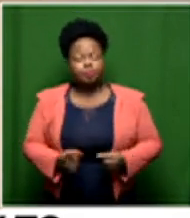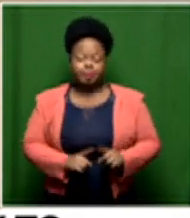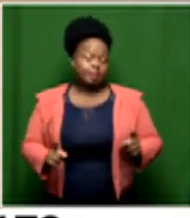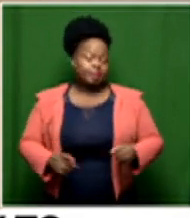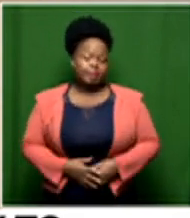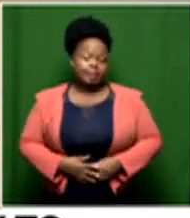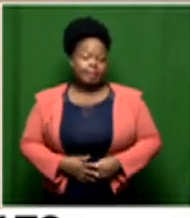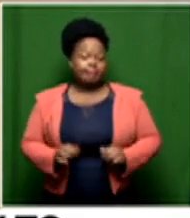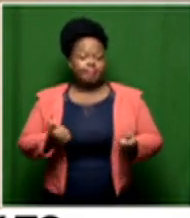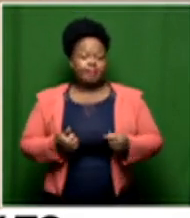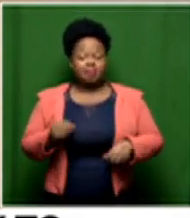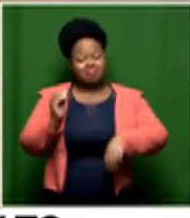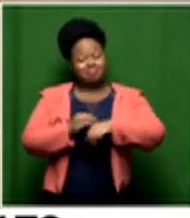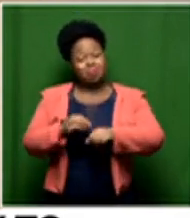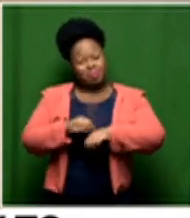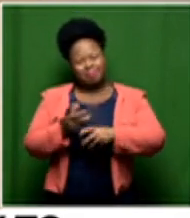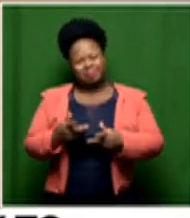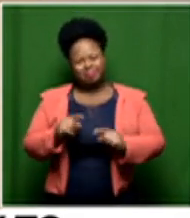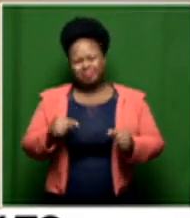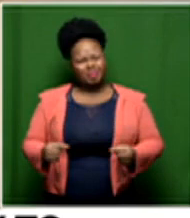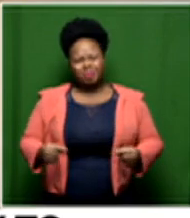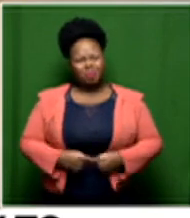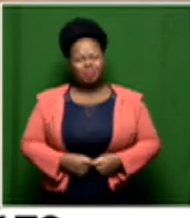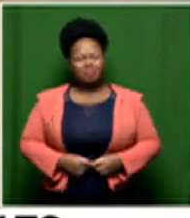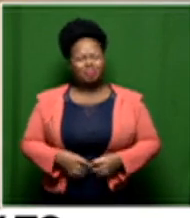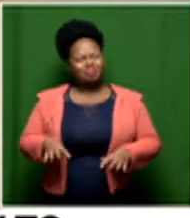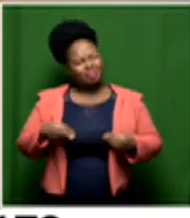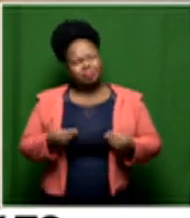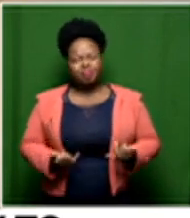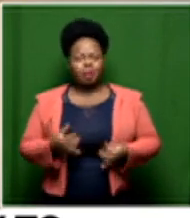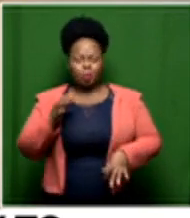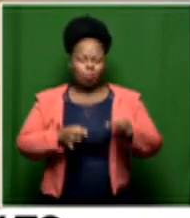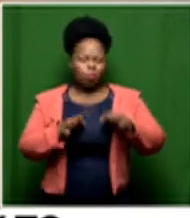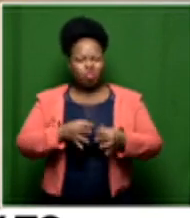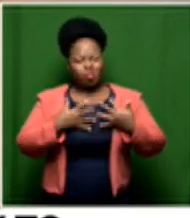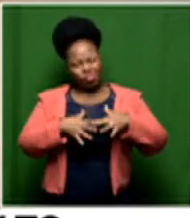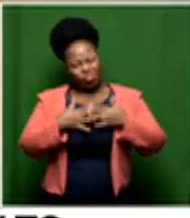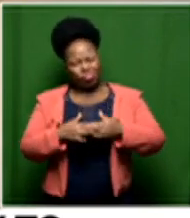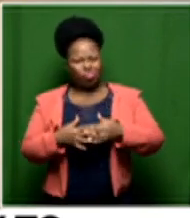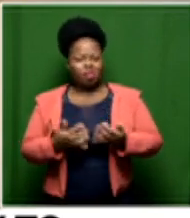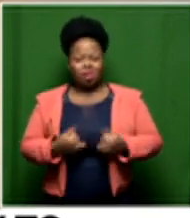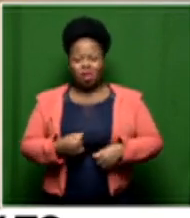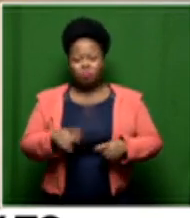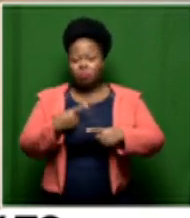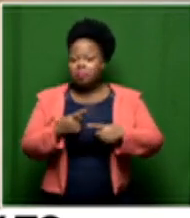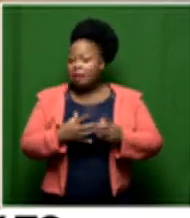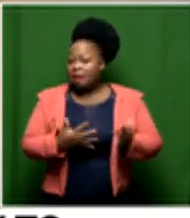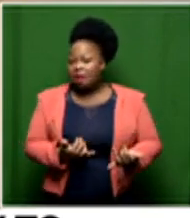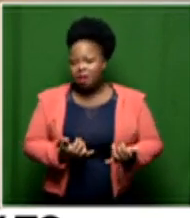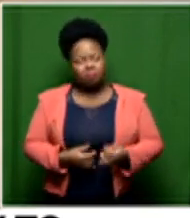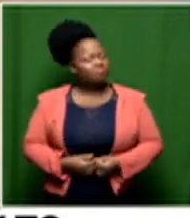again, that's the problem is we can't afford politics. We can't afford game playing with these type of things. We